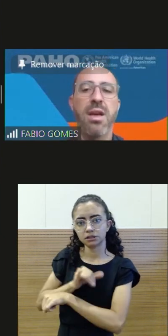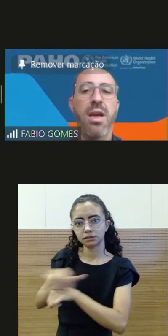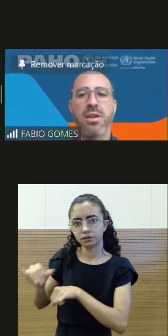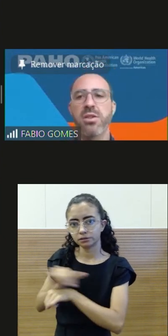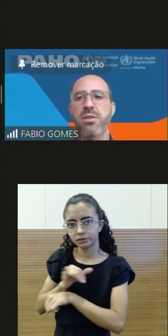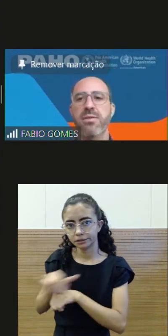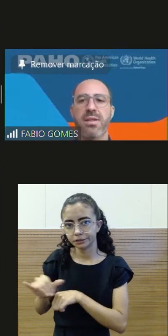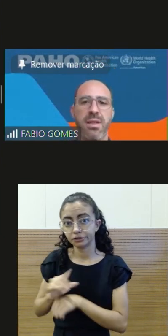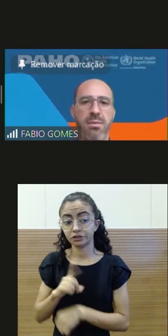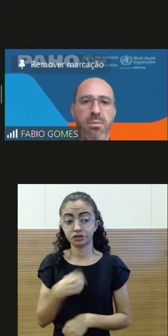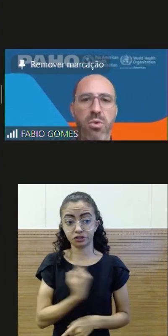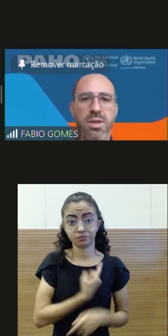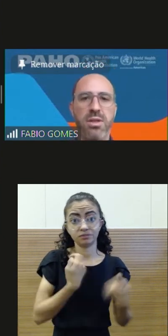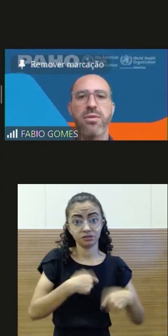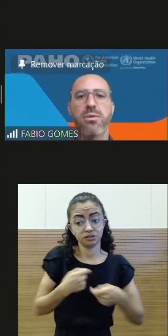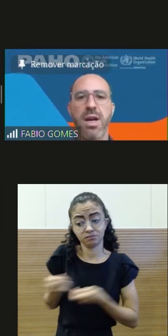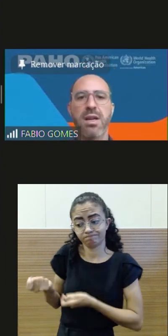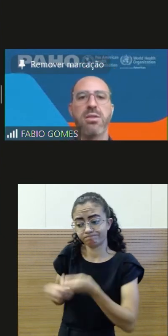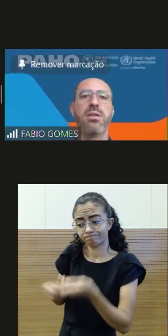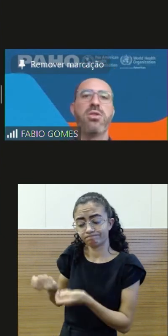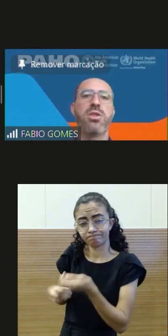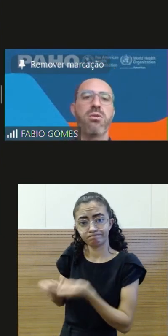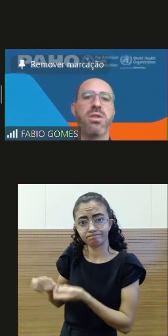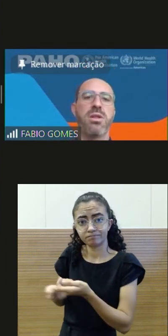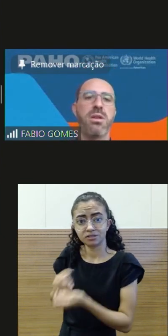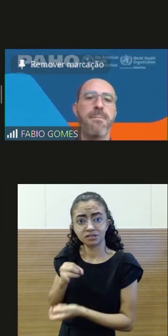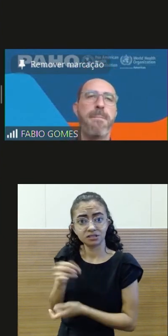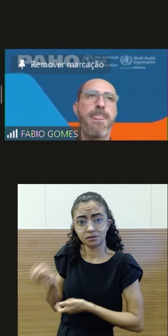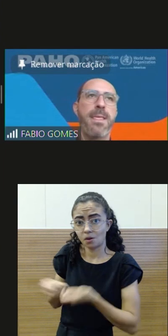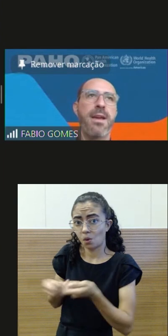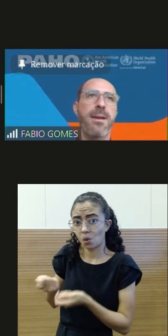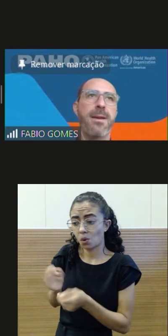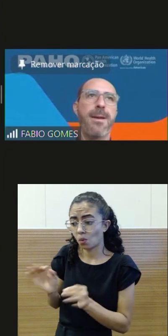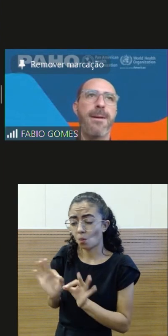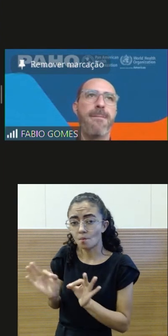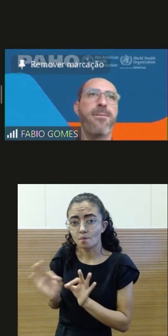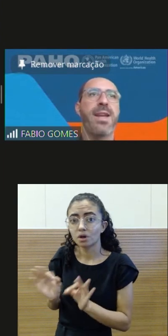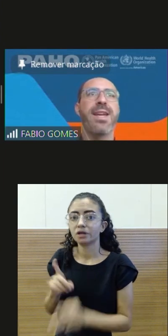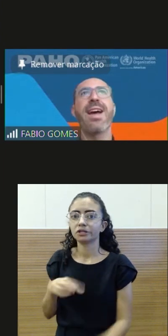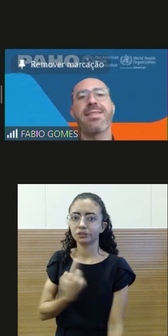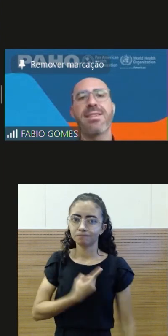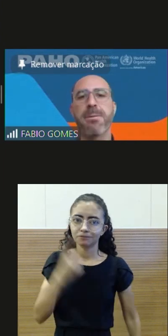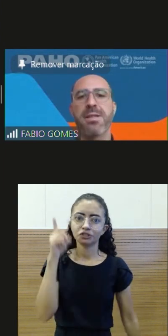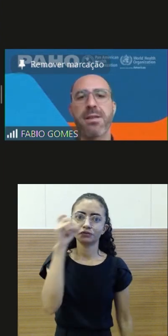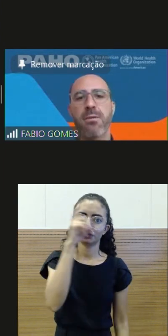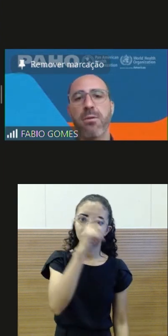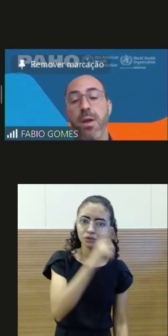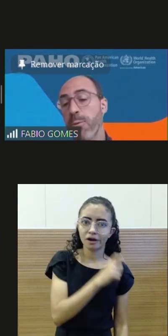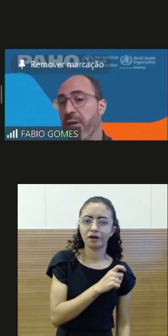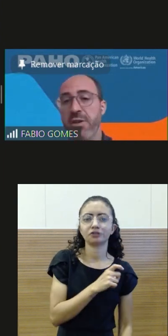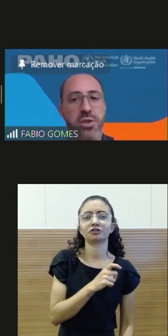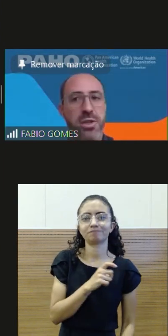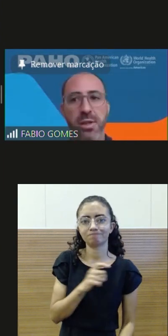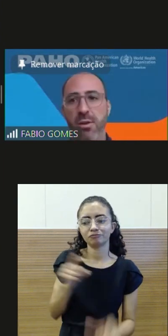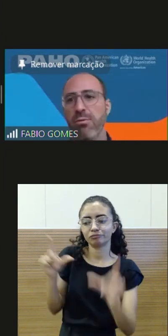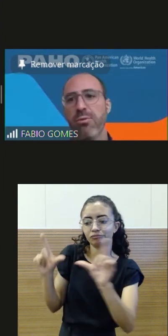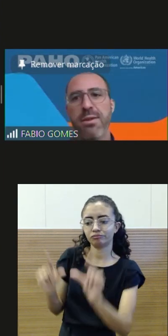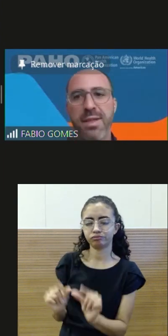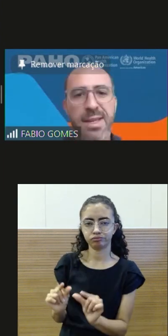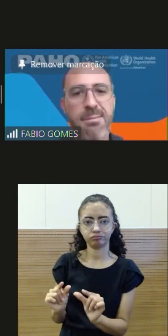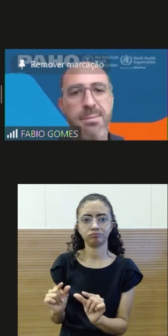strategies and these practices, we will have a lot of difficulty to break